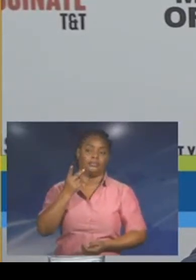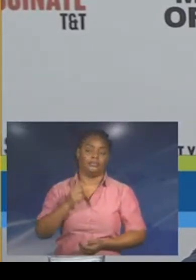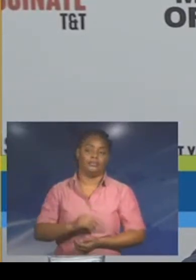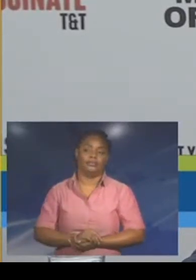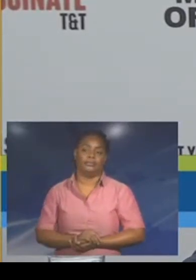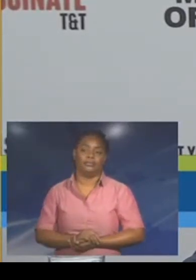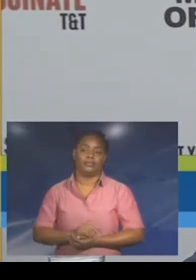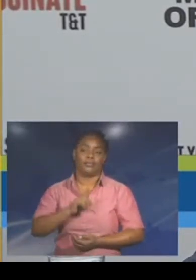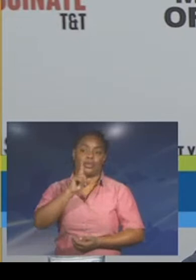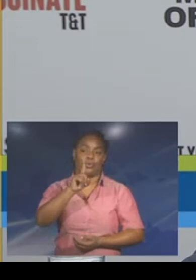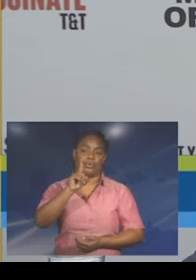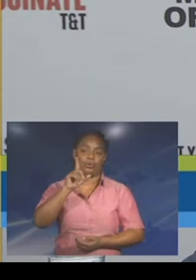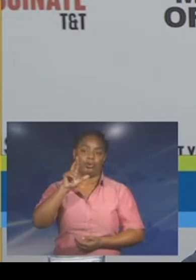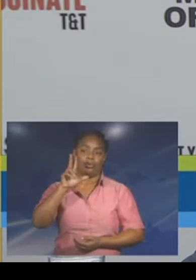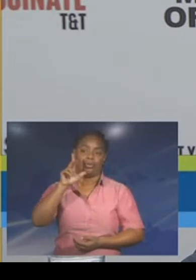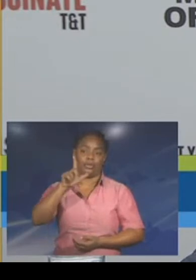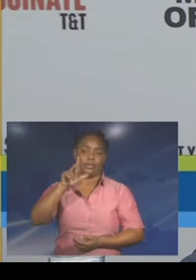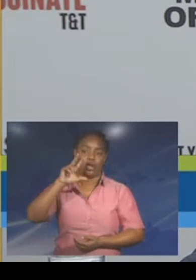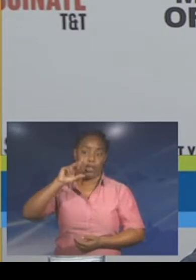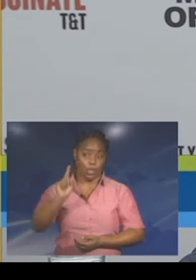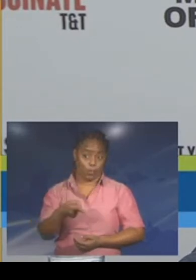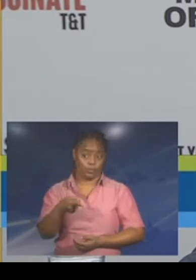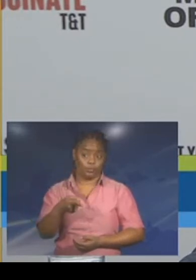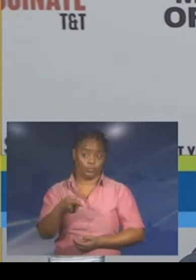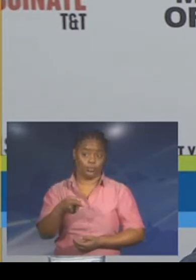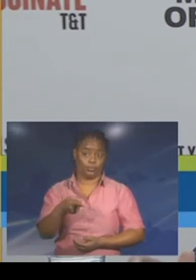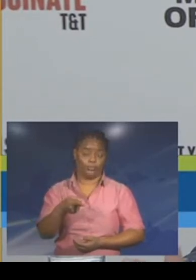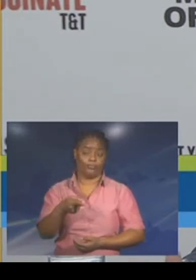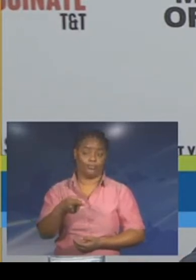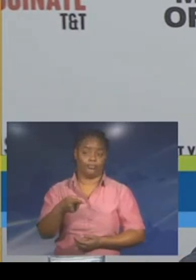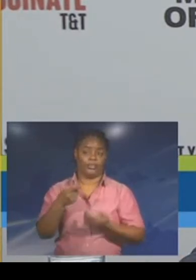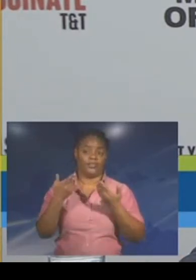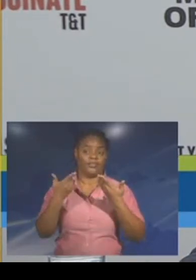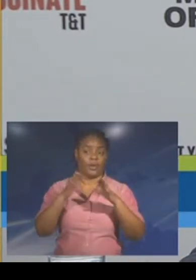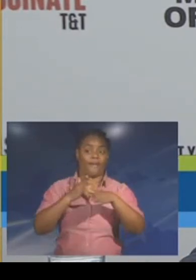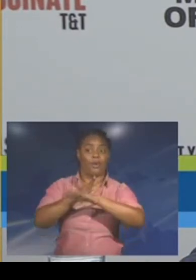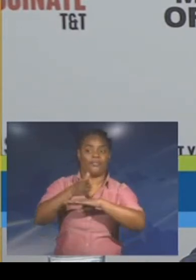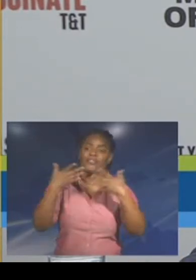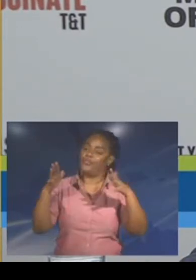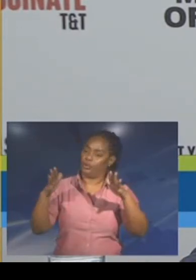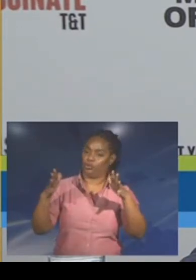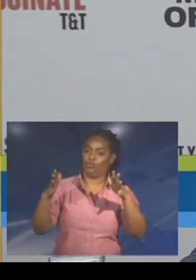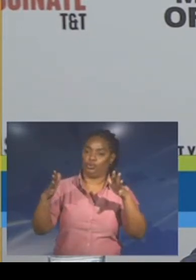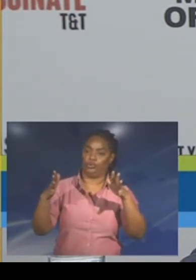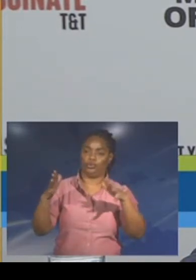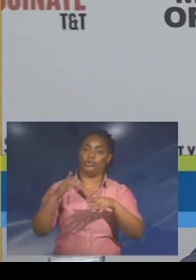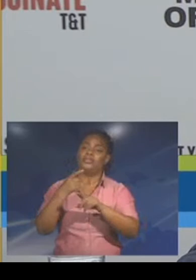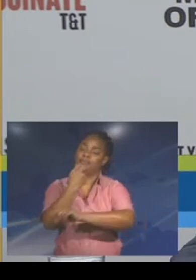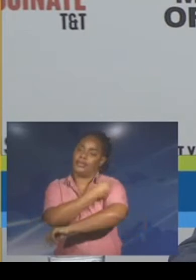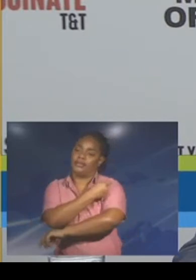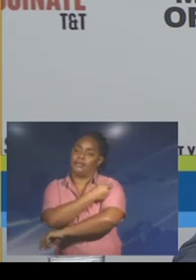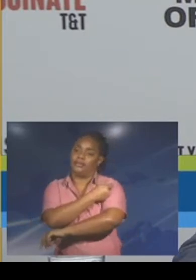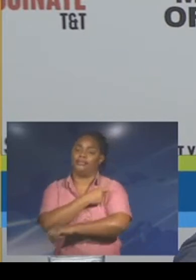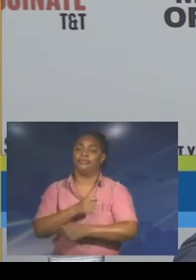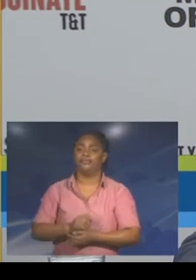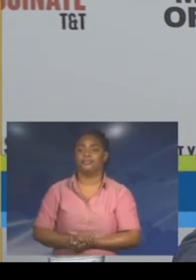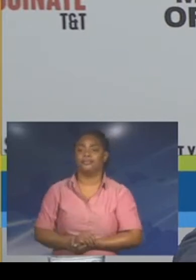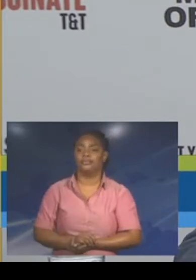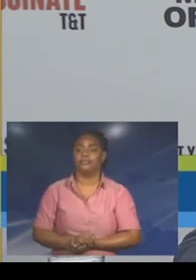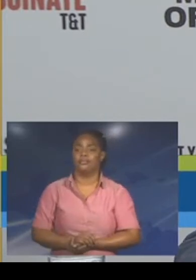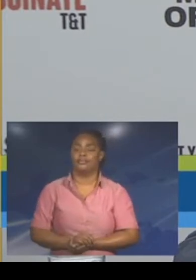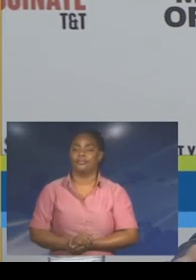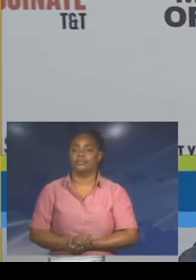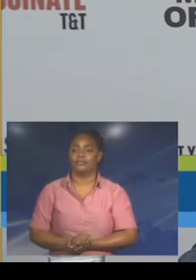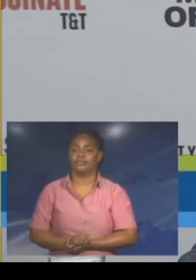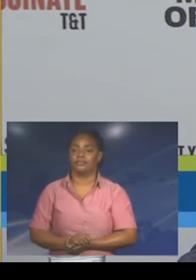714,406 persons have completed their vaccination program. That's 51% of the population. Those who are